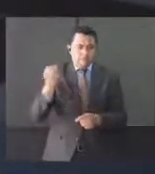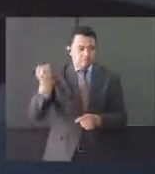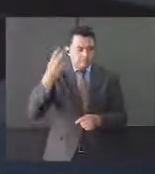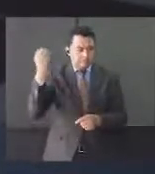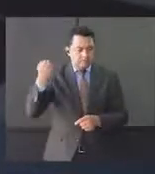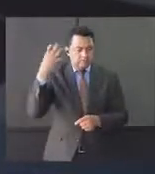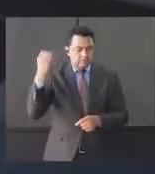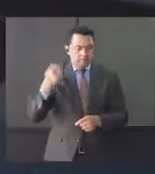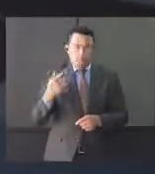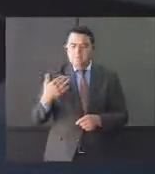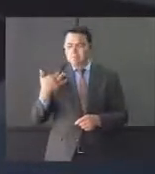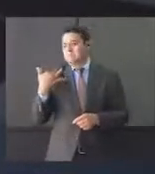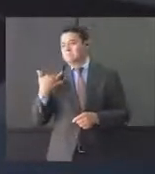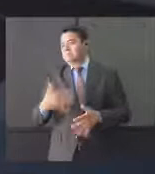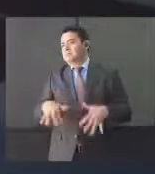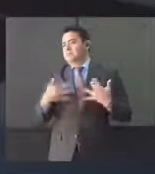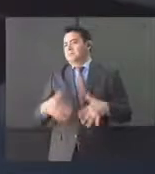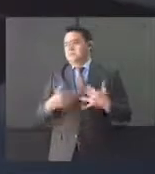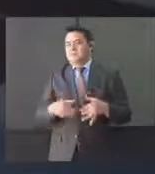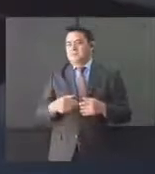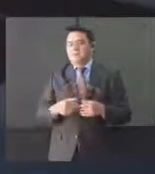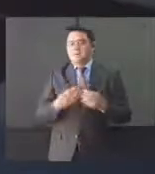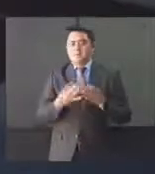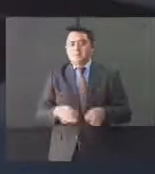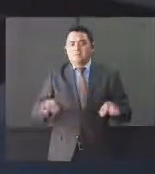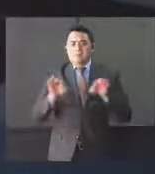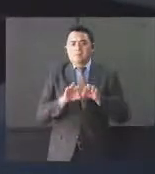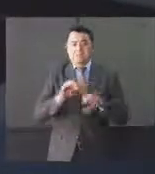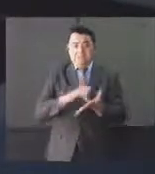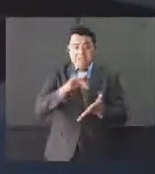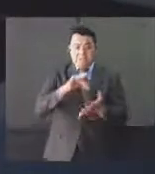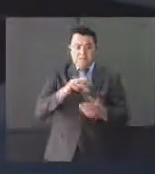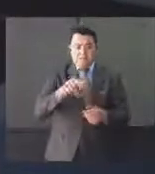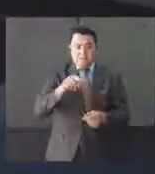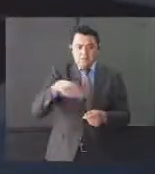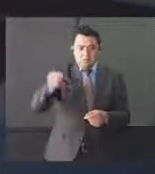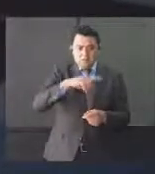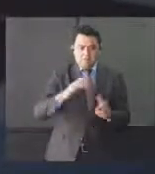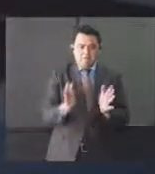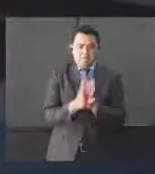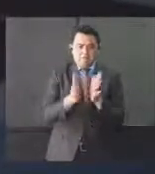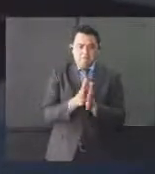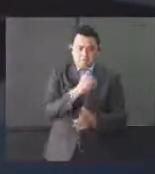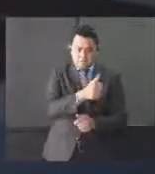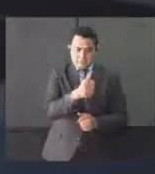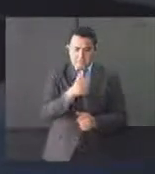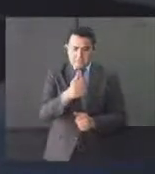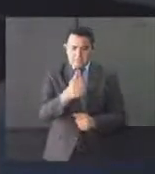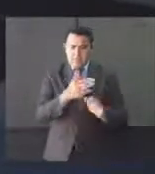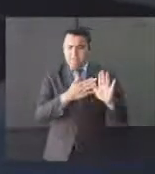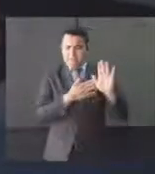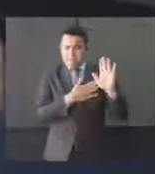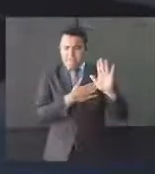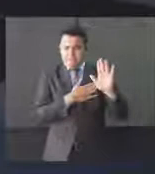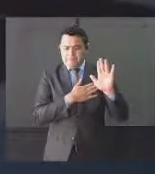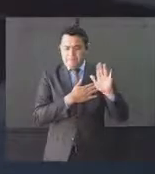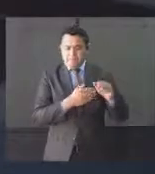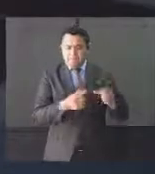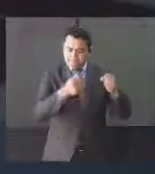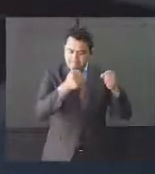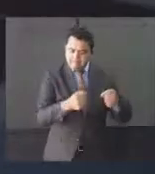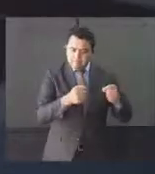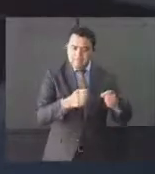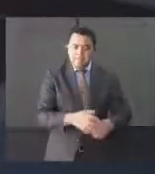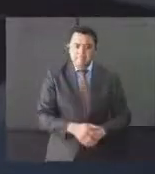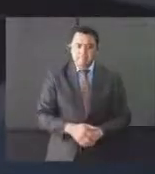participation. Thank you for being part of this forum, which no doubt is alive thanks to the participation and commitment of each and every one